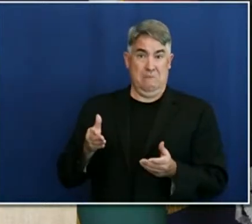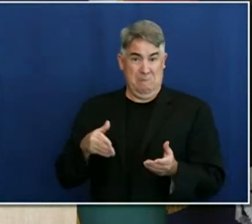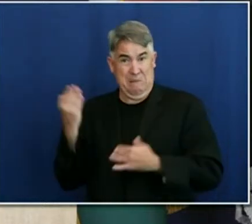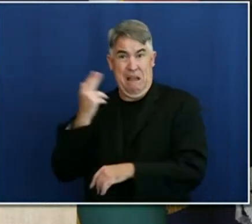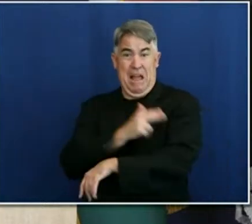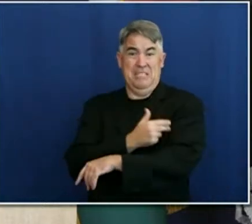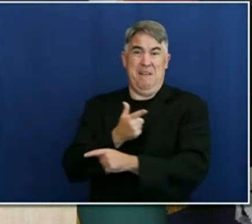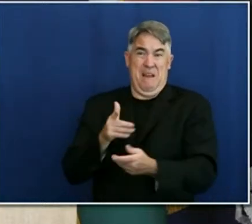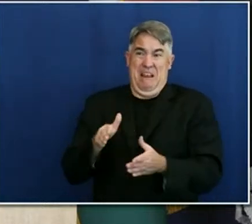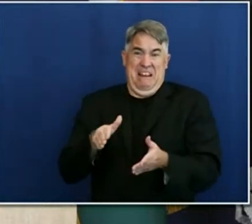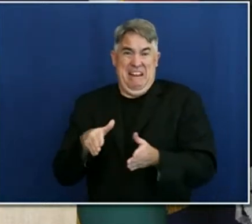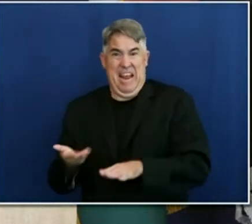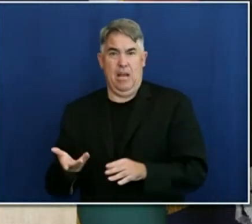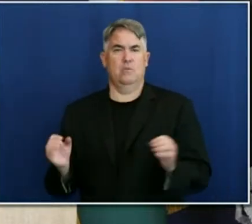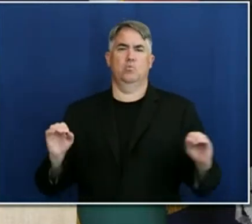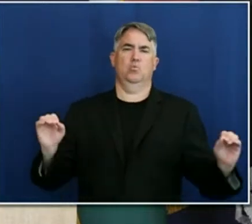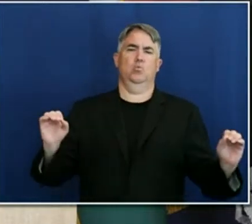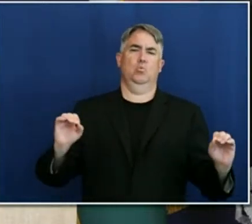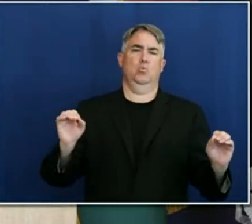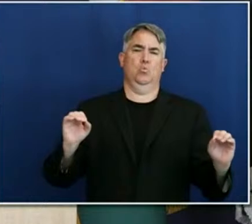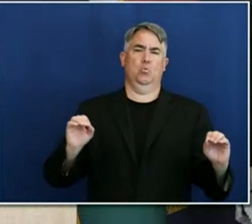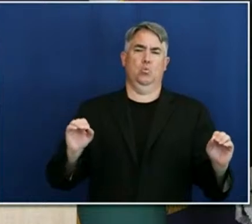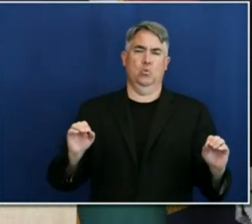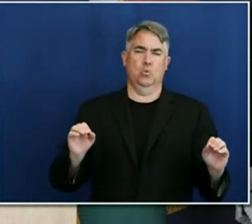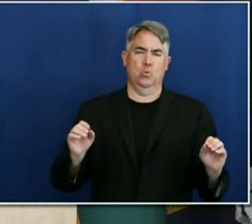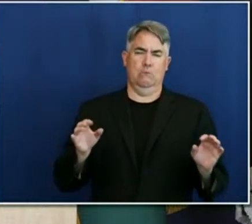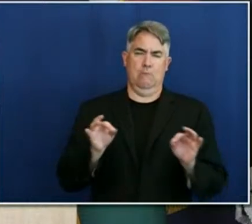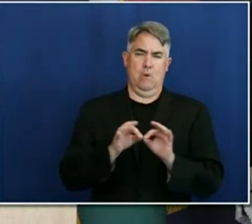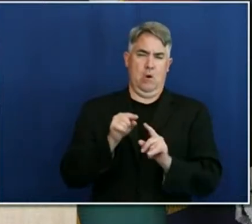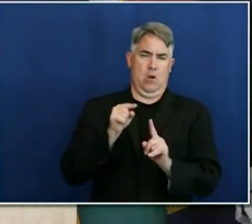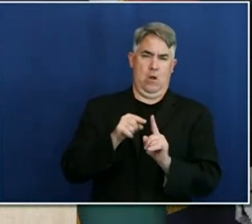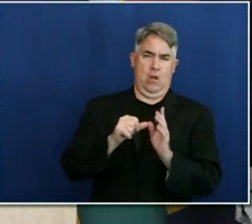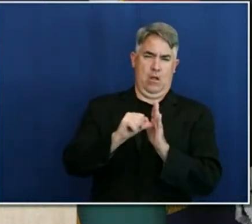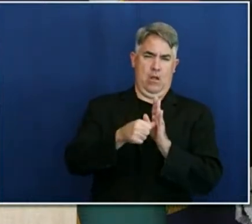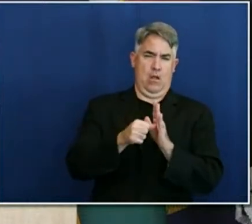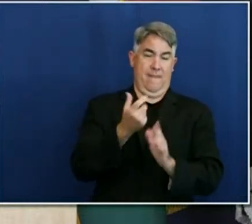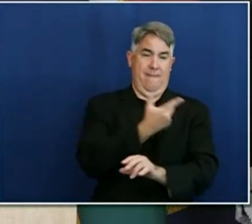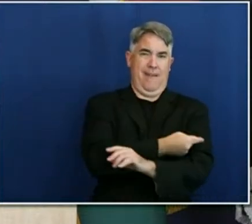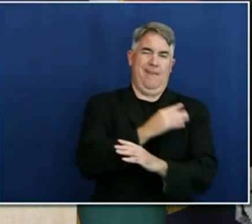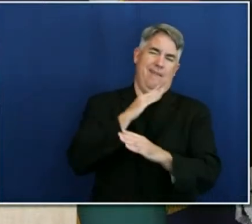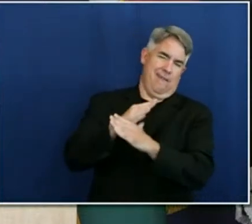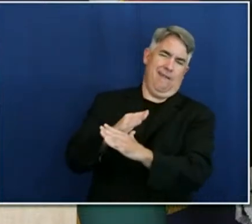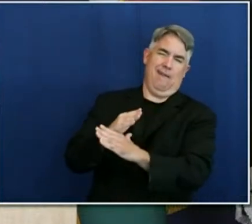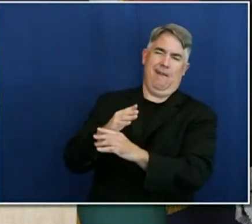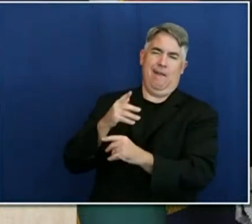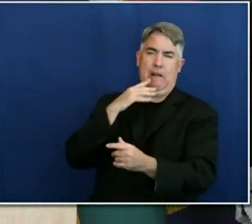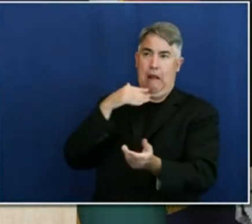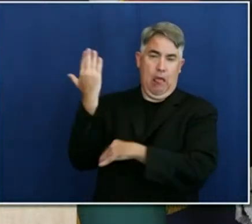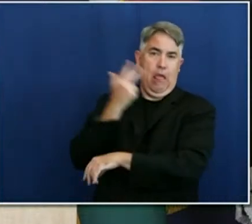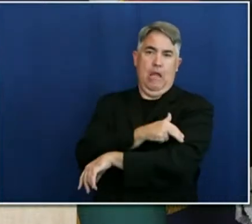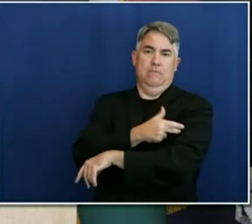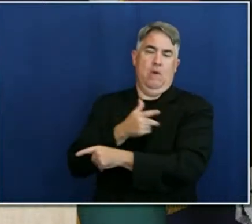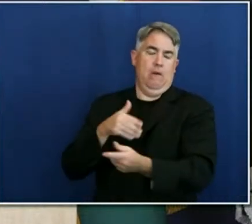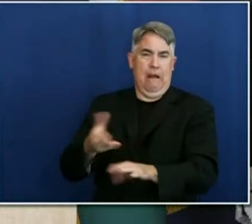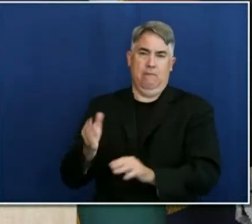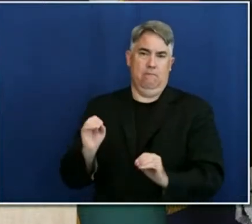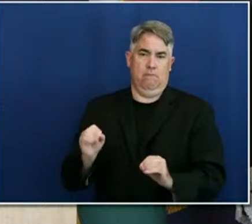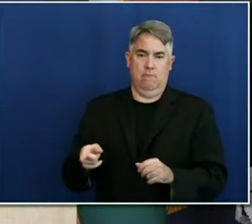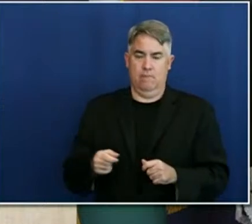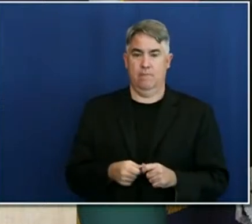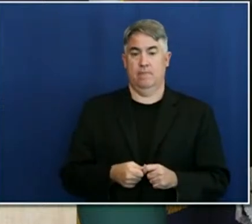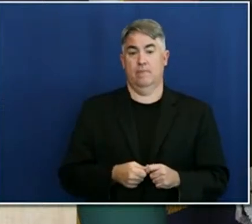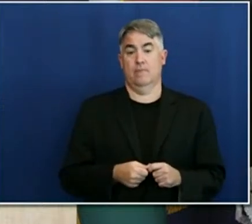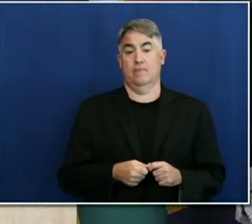of demographics, again, the vast majority of these cases are, in healthcare workers, which is not surprising because they're being